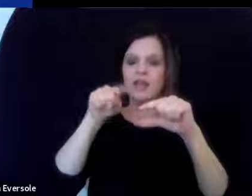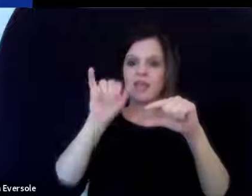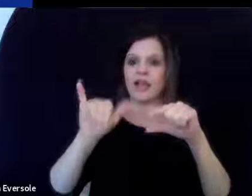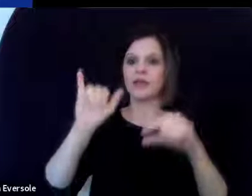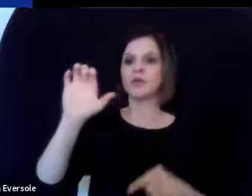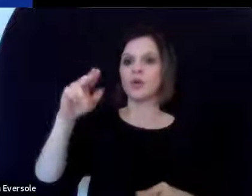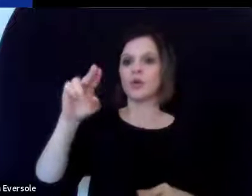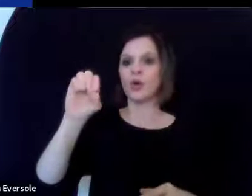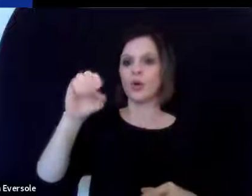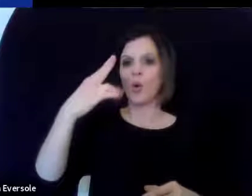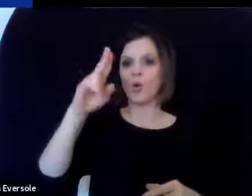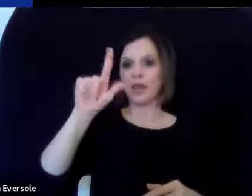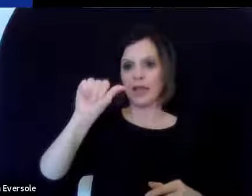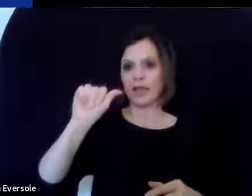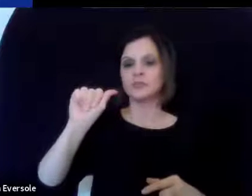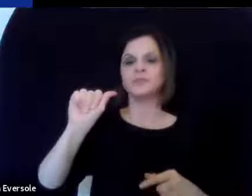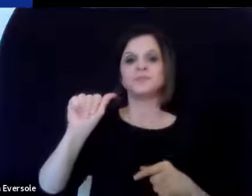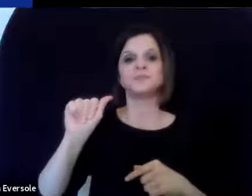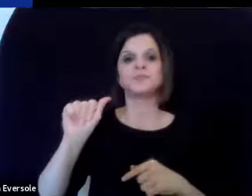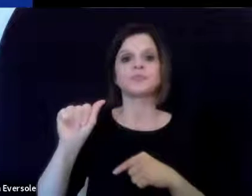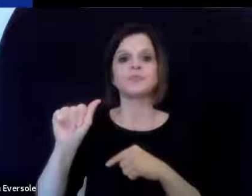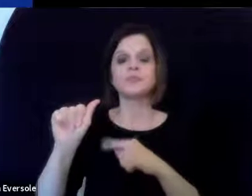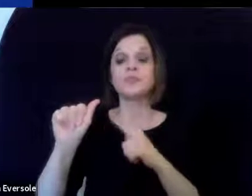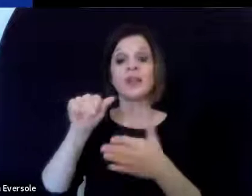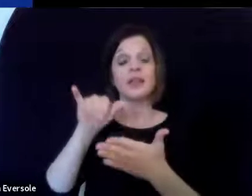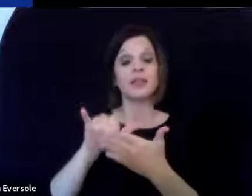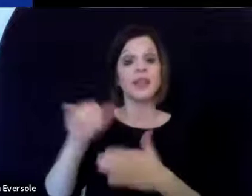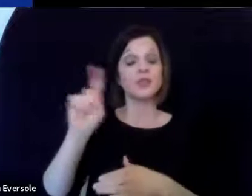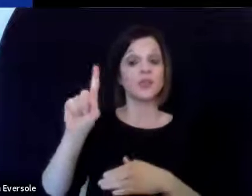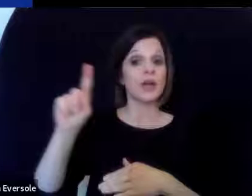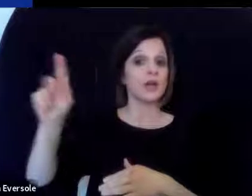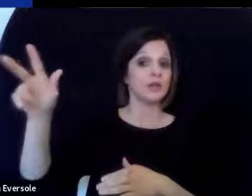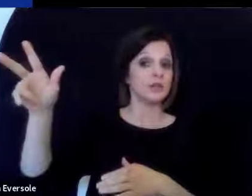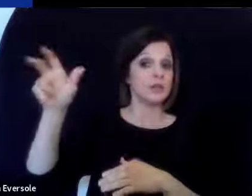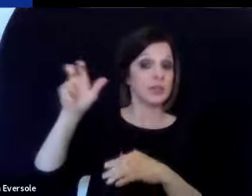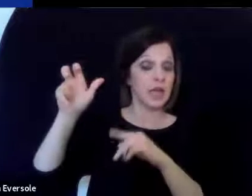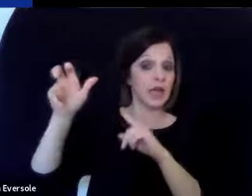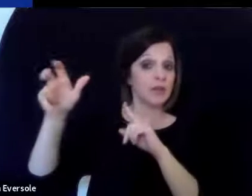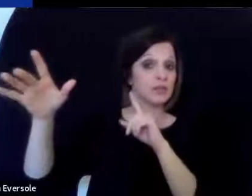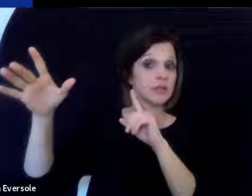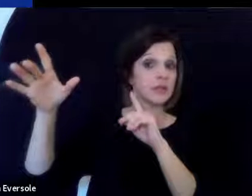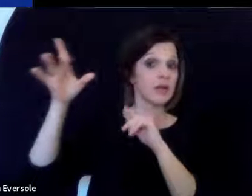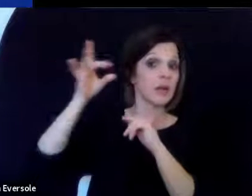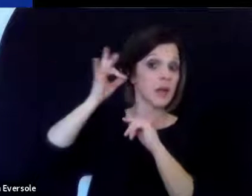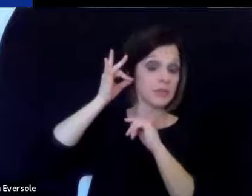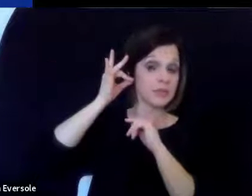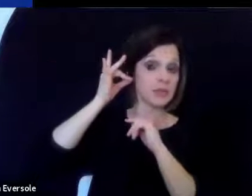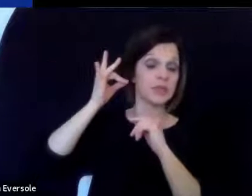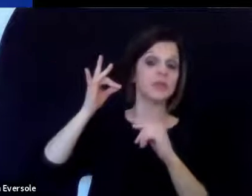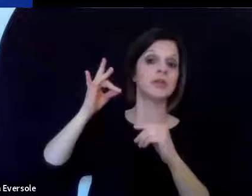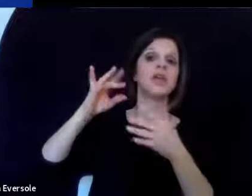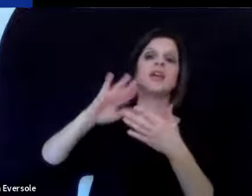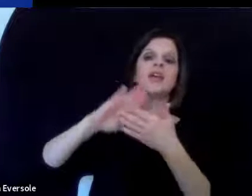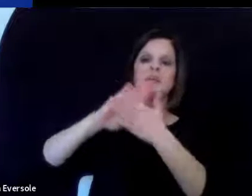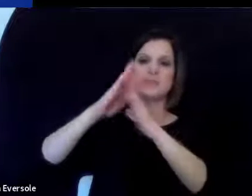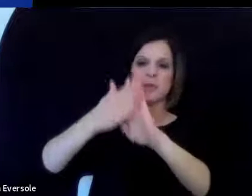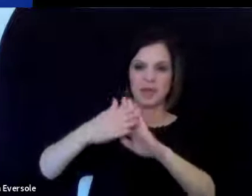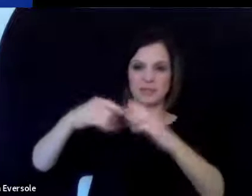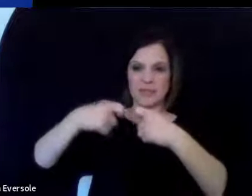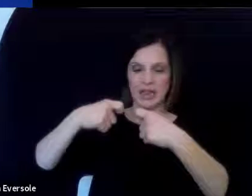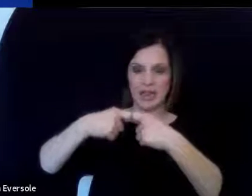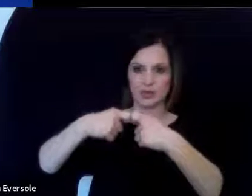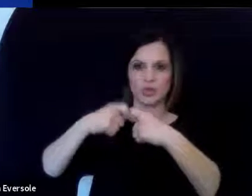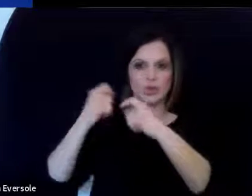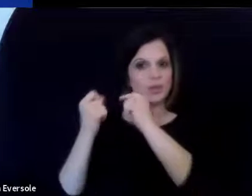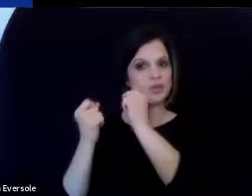signals that come in, the auditory signals come in, are translated into electrical signals to go on to the